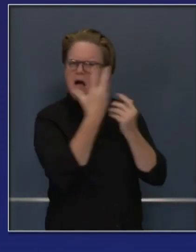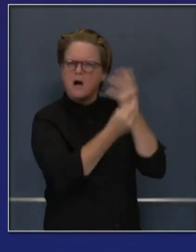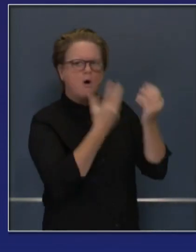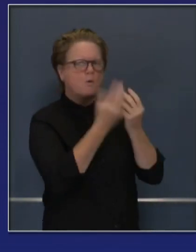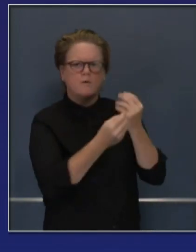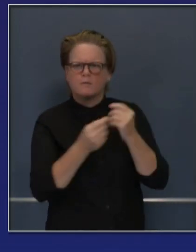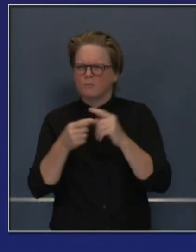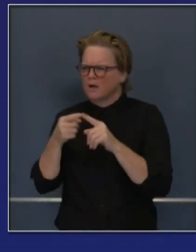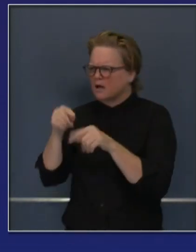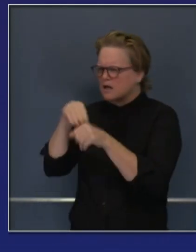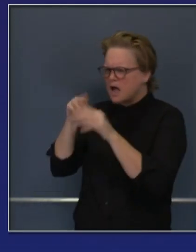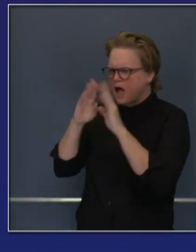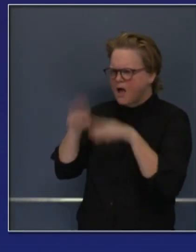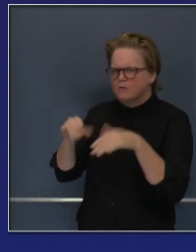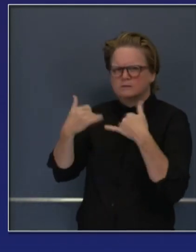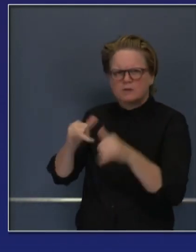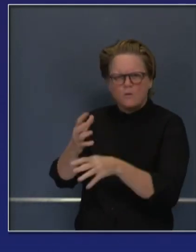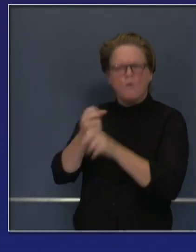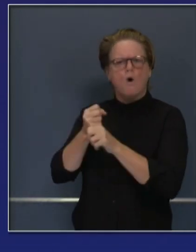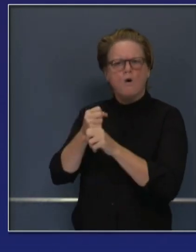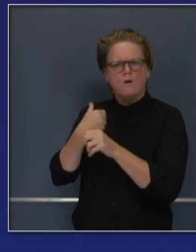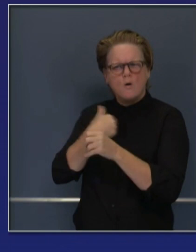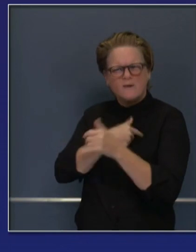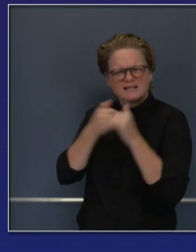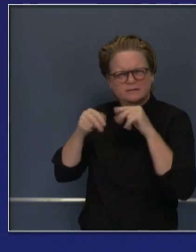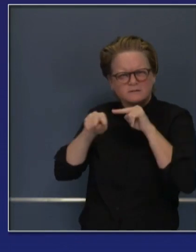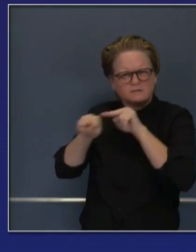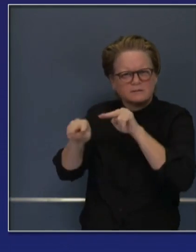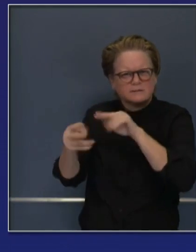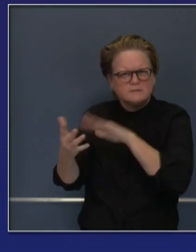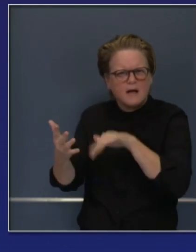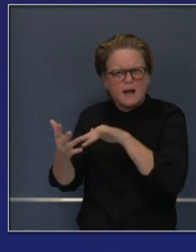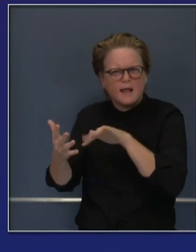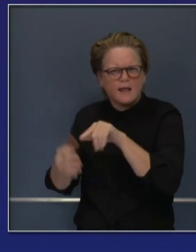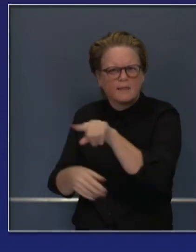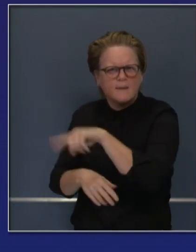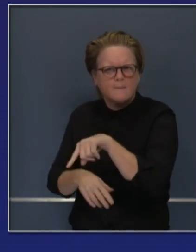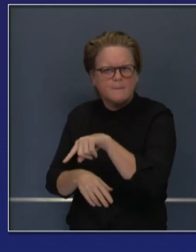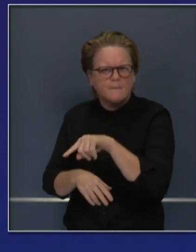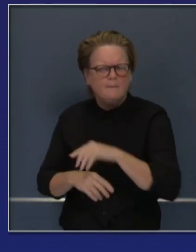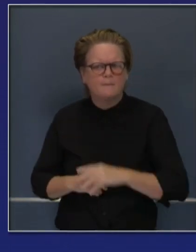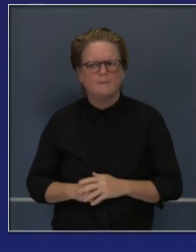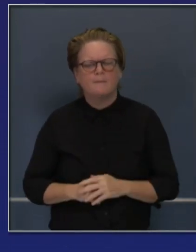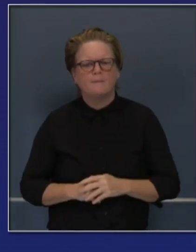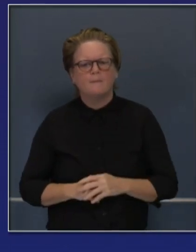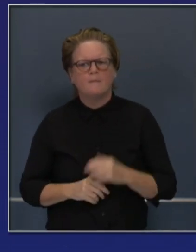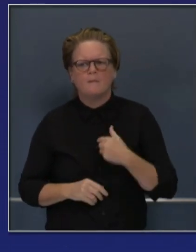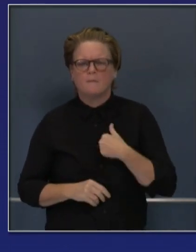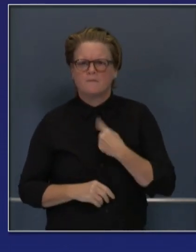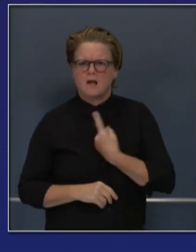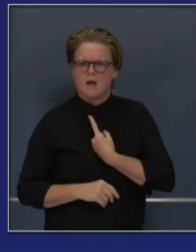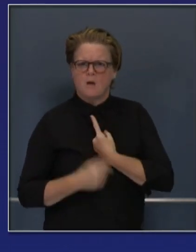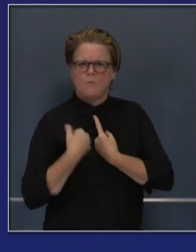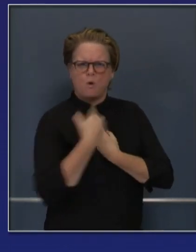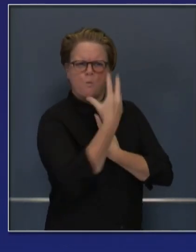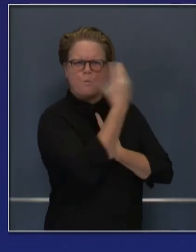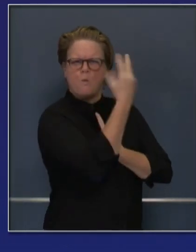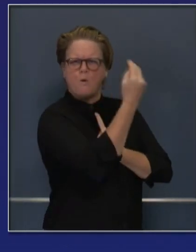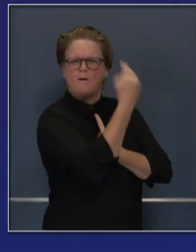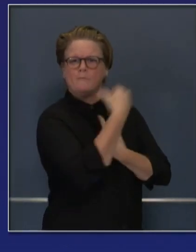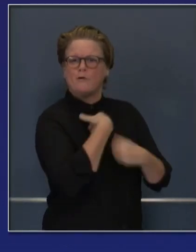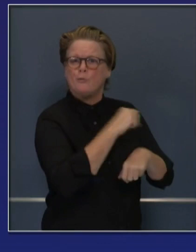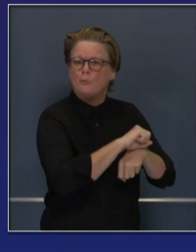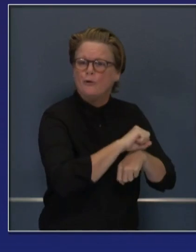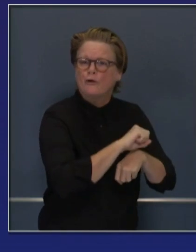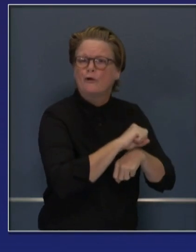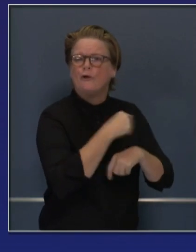wherein somebody who maybe works outside of the home is exposed and in fact infected, they come home. Of course, they